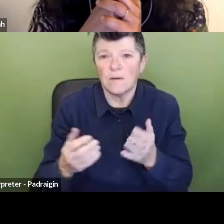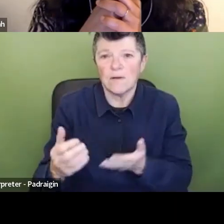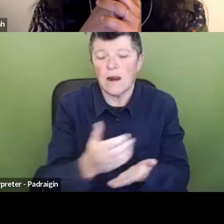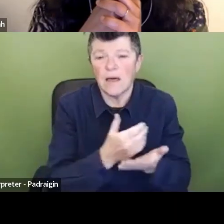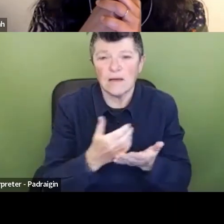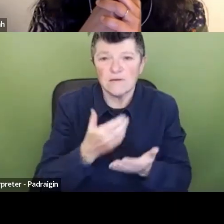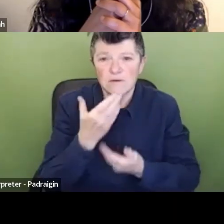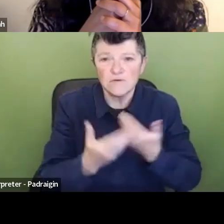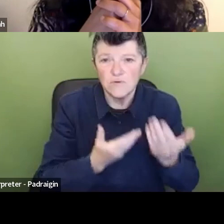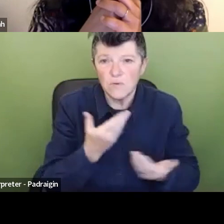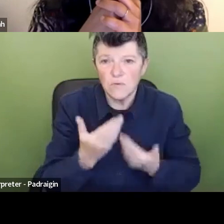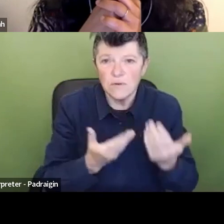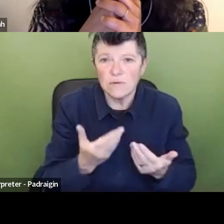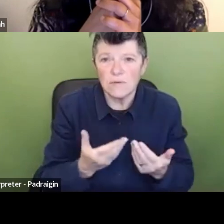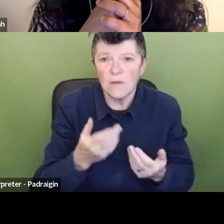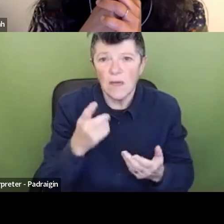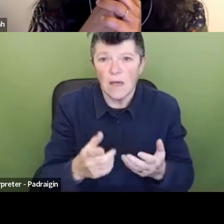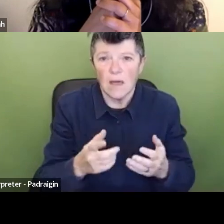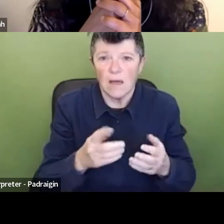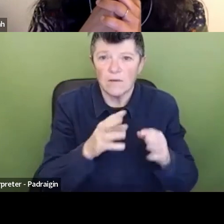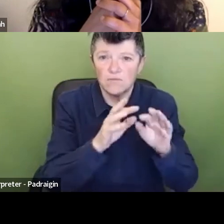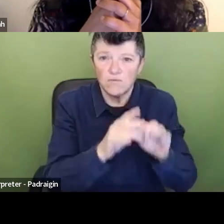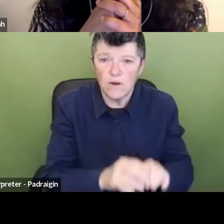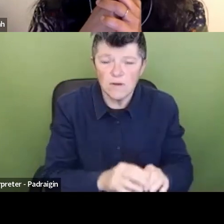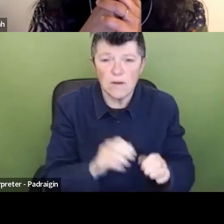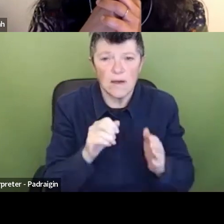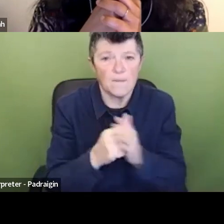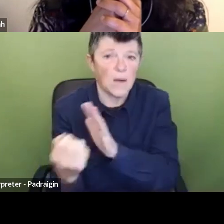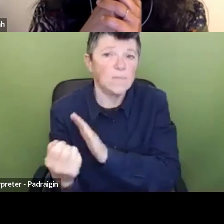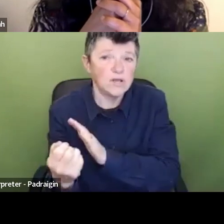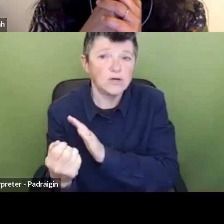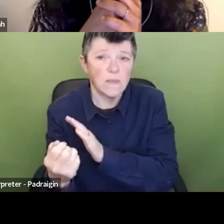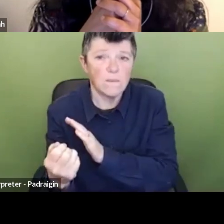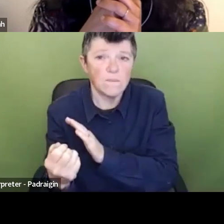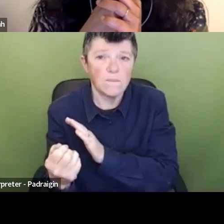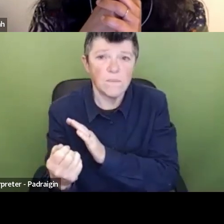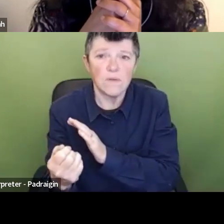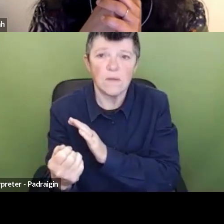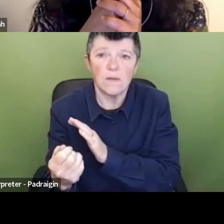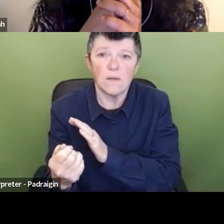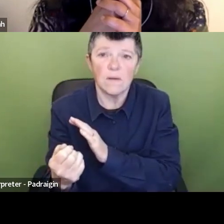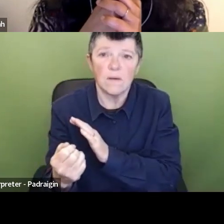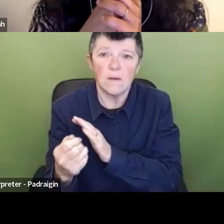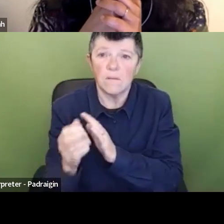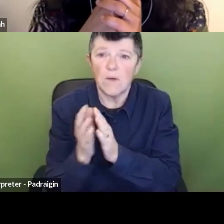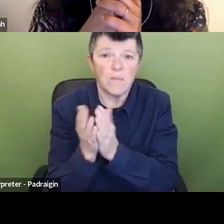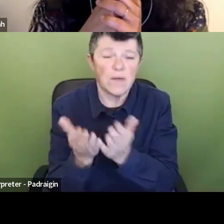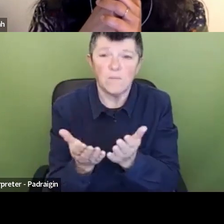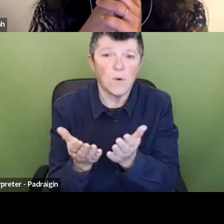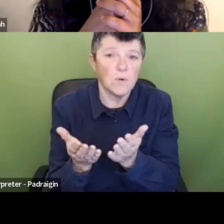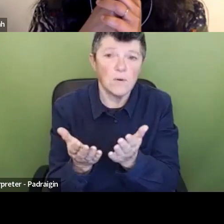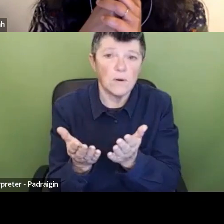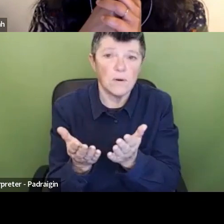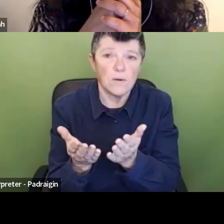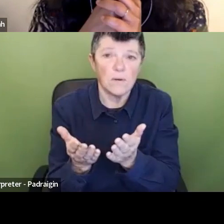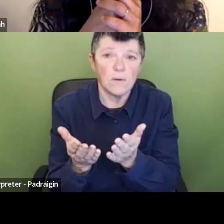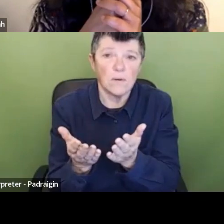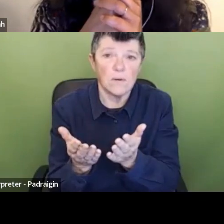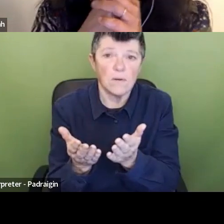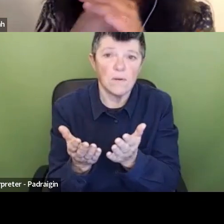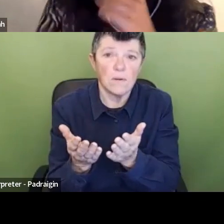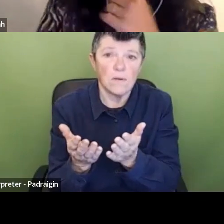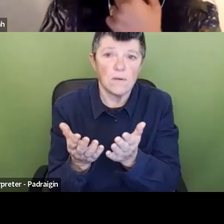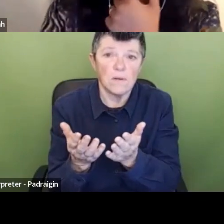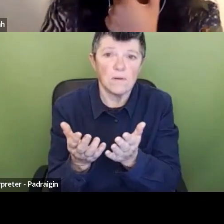and writing them up and publishing them in book form, which is still the medium that we